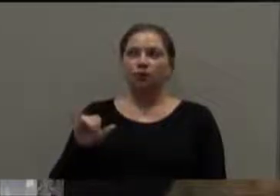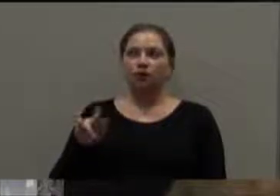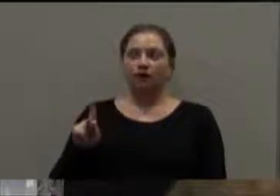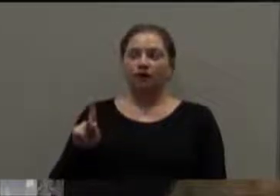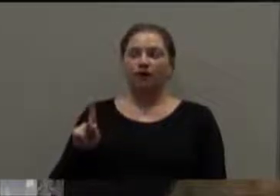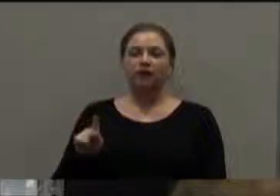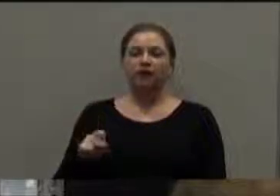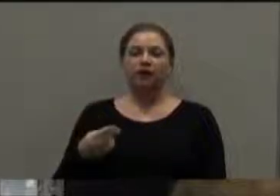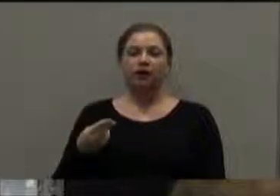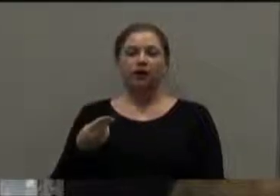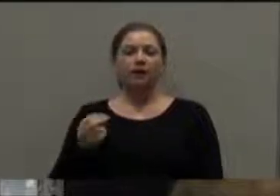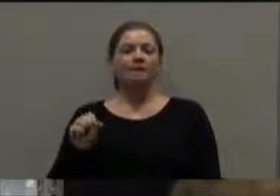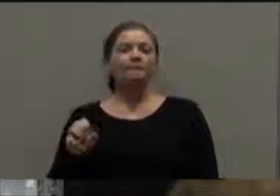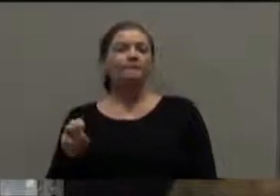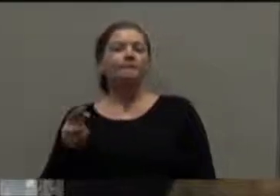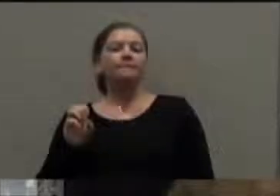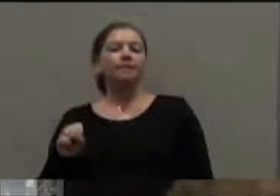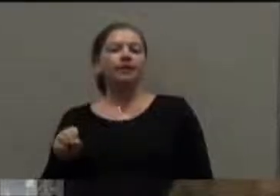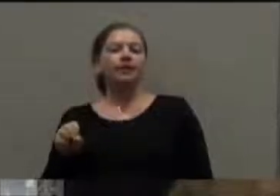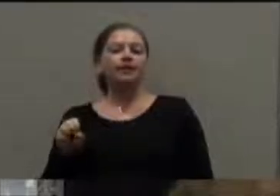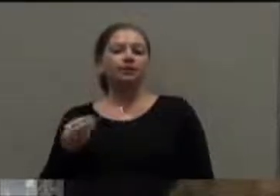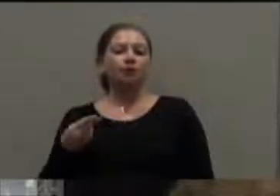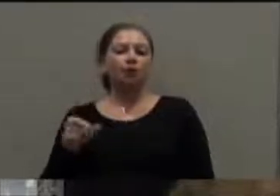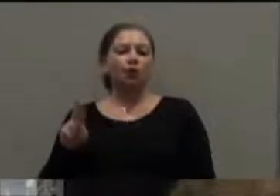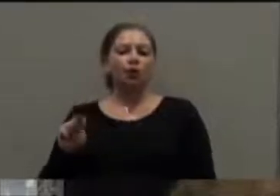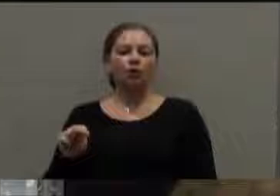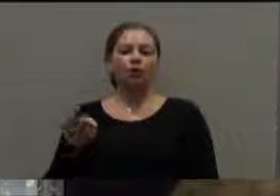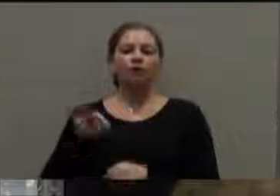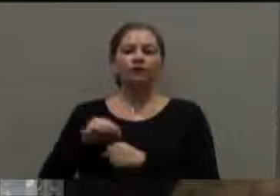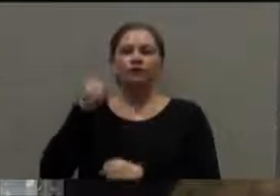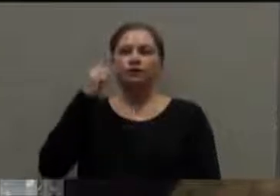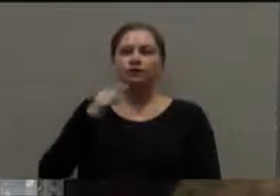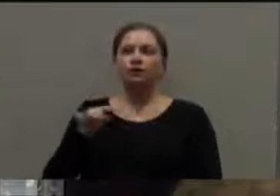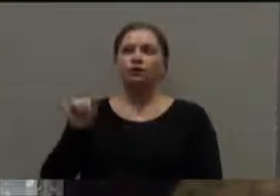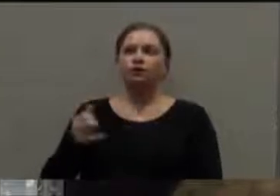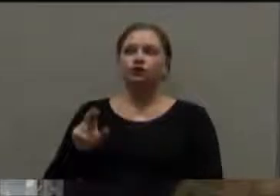Ms. Horn votes for Dr. Jon Rysewyk.